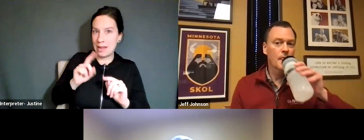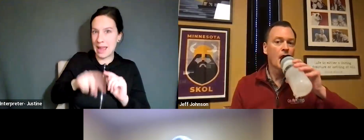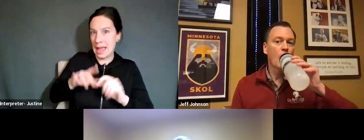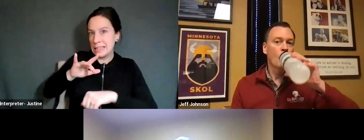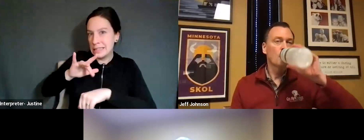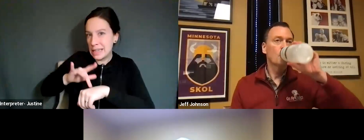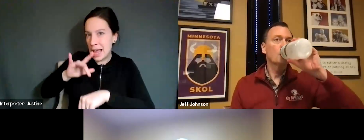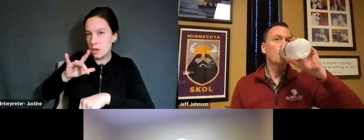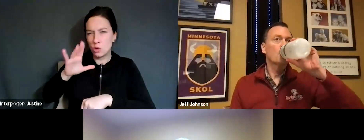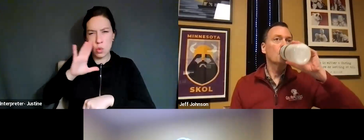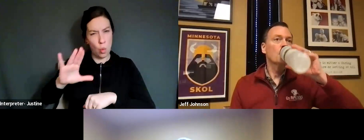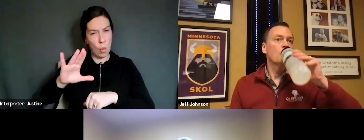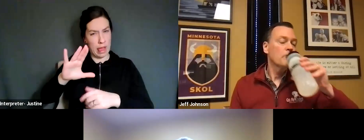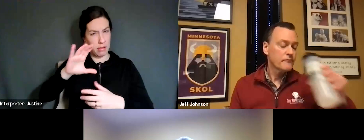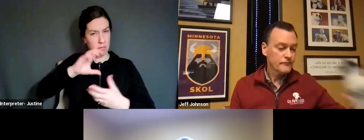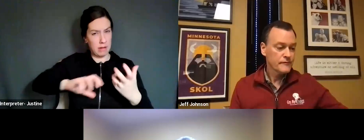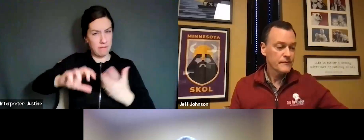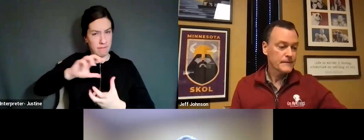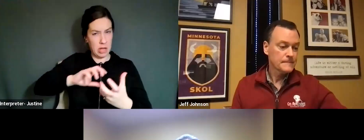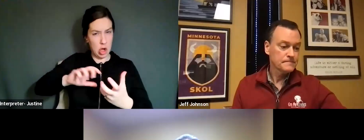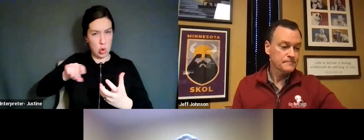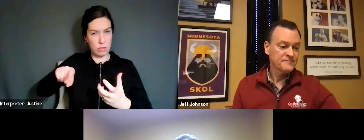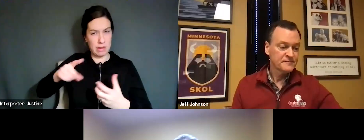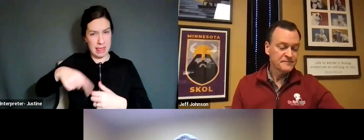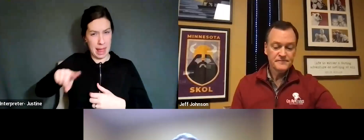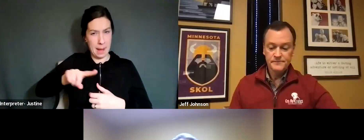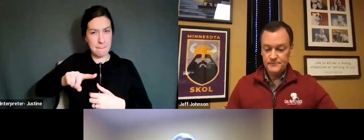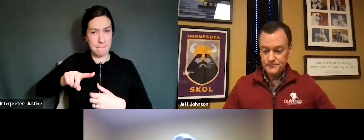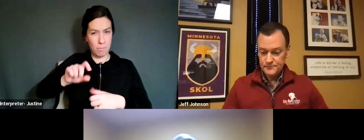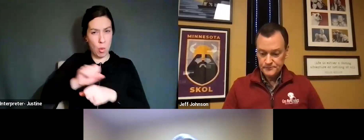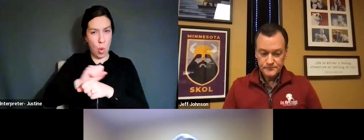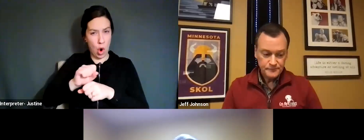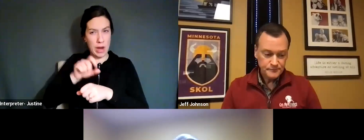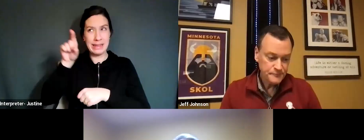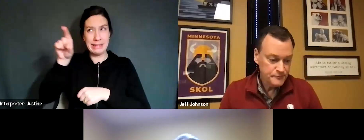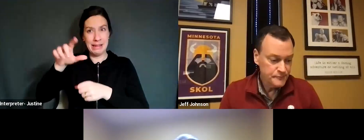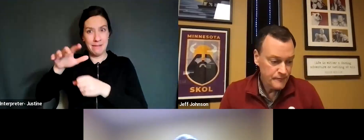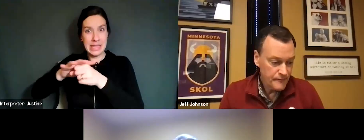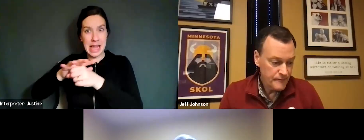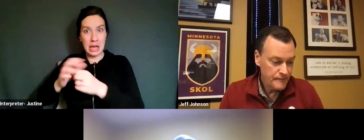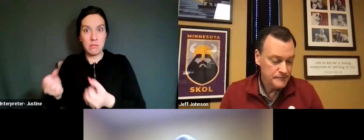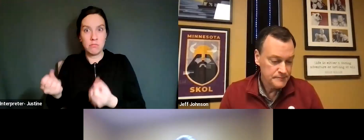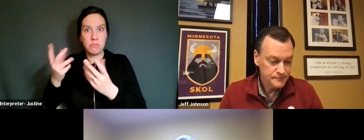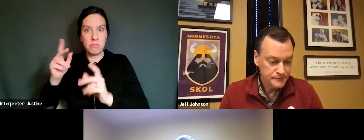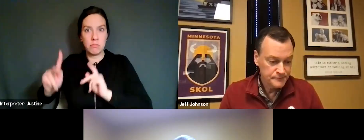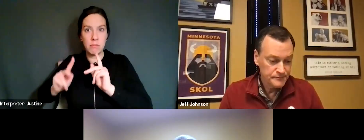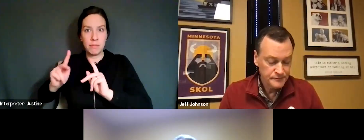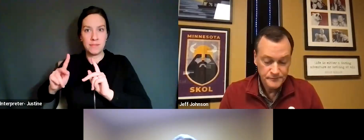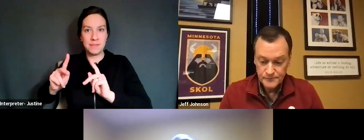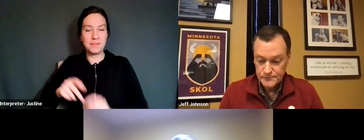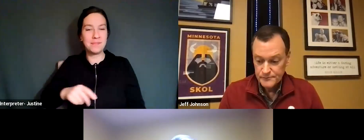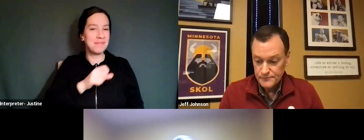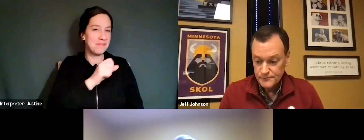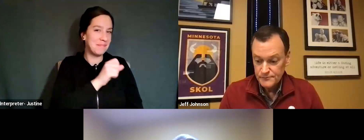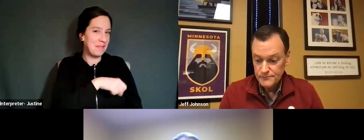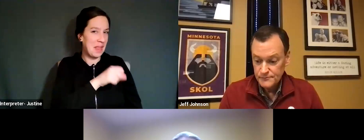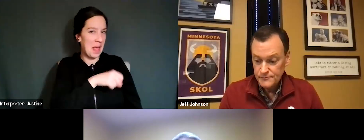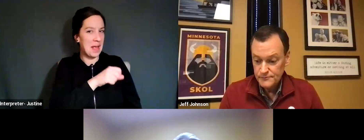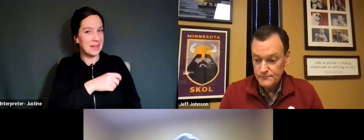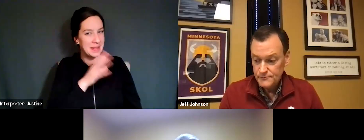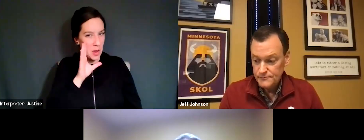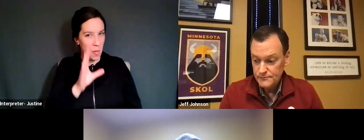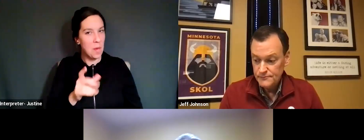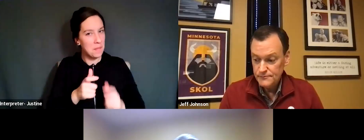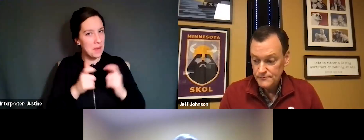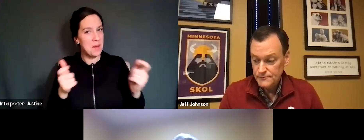in the facility with many people? Yeah, I mean, it will be a change for our dogs that are raised to not solicit attention and